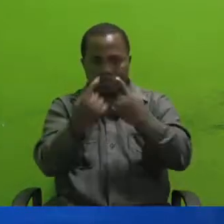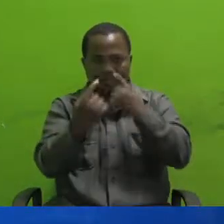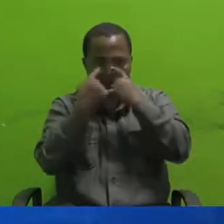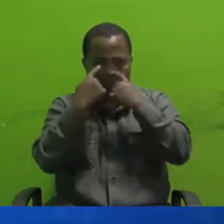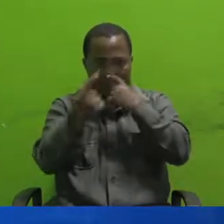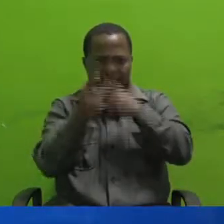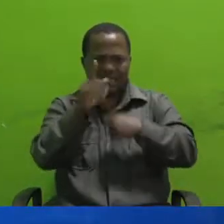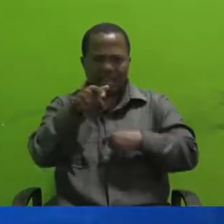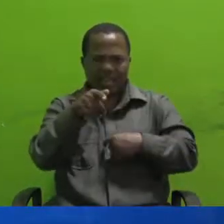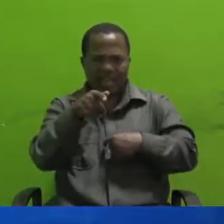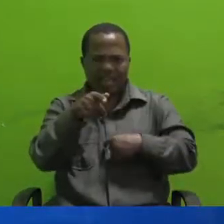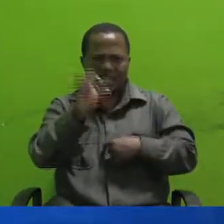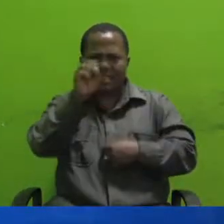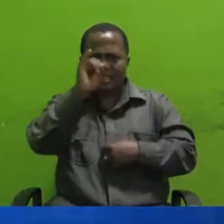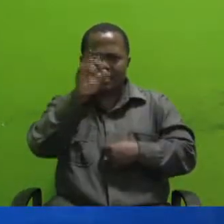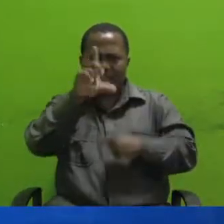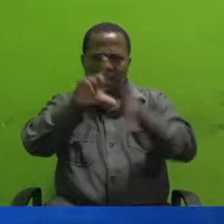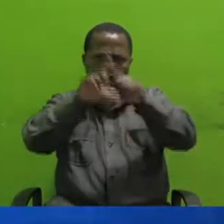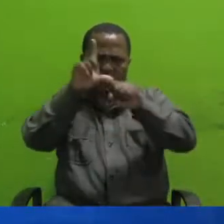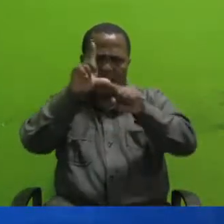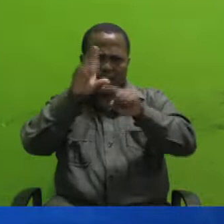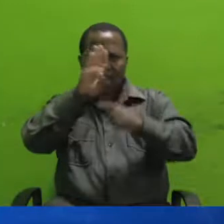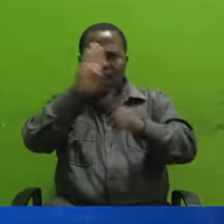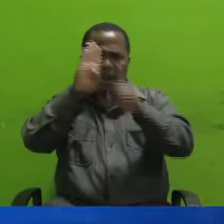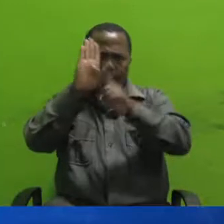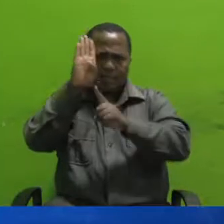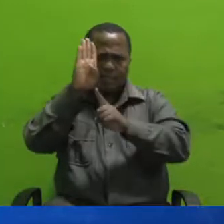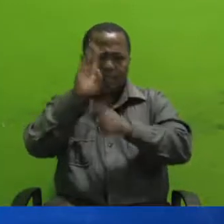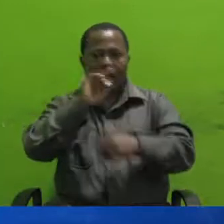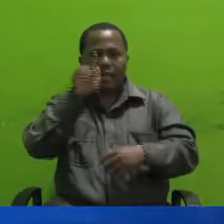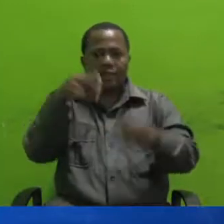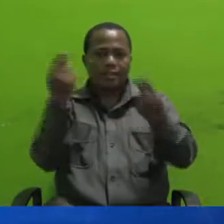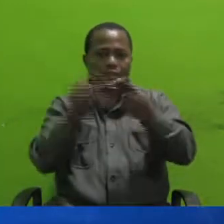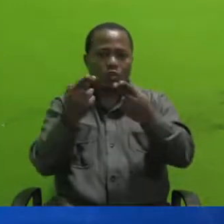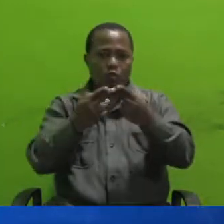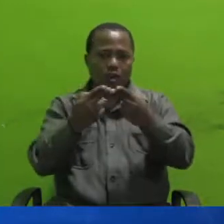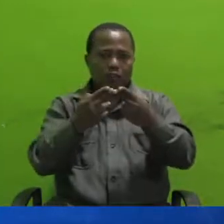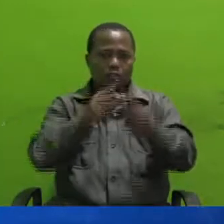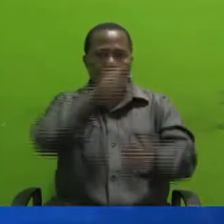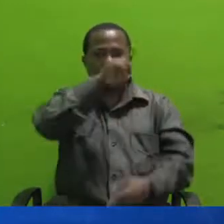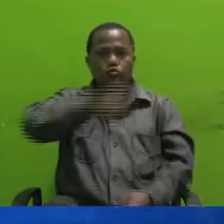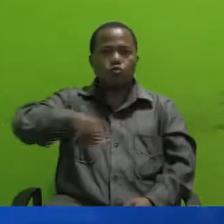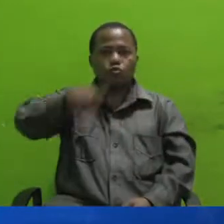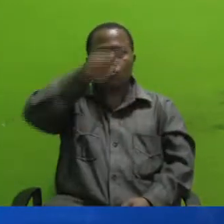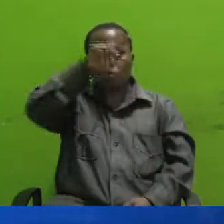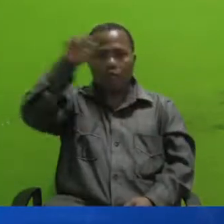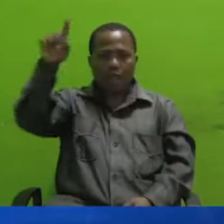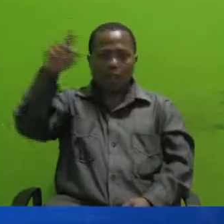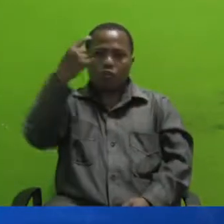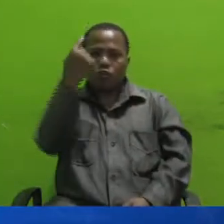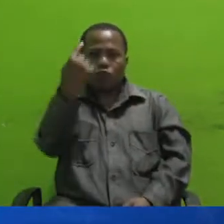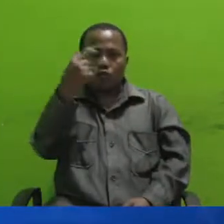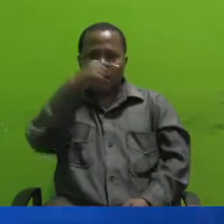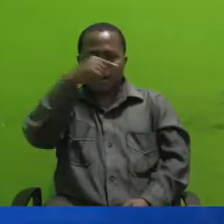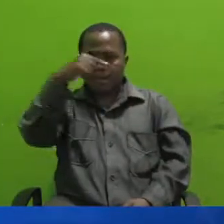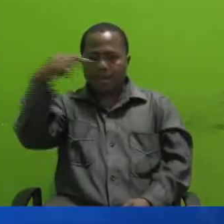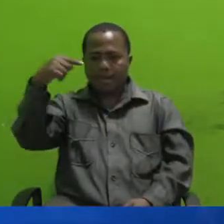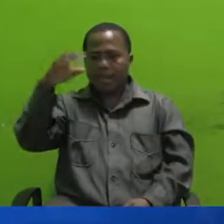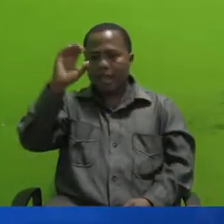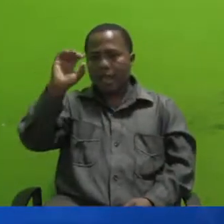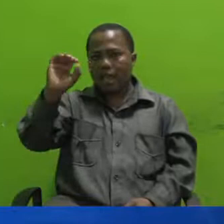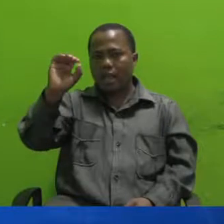that sine of angle beta equals to square root of 1